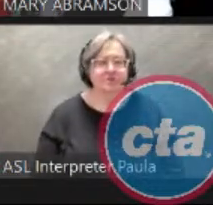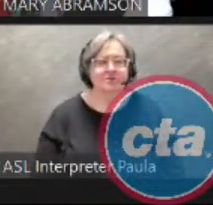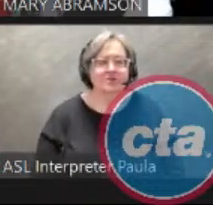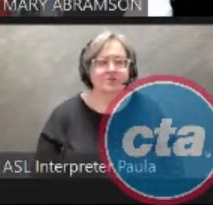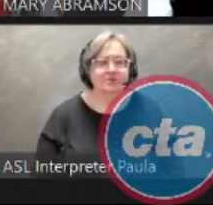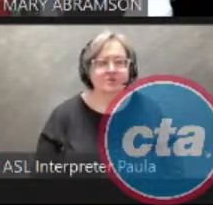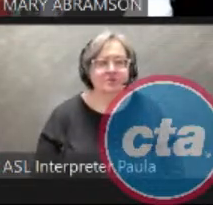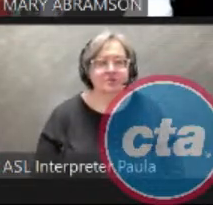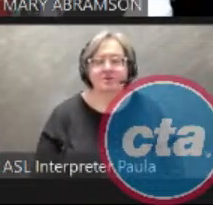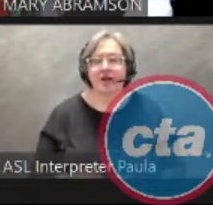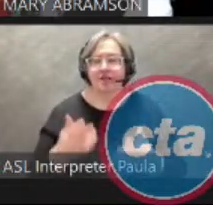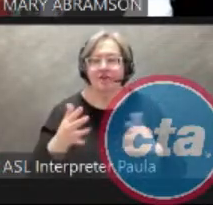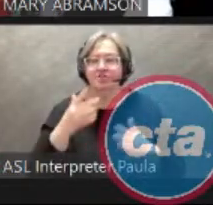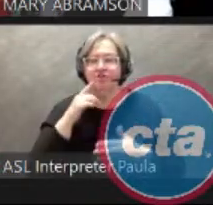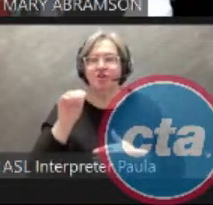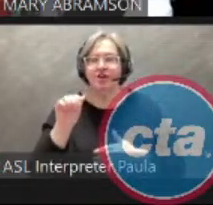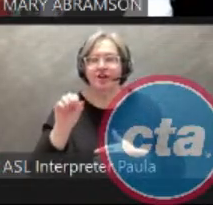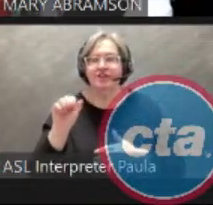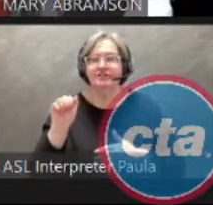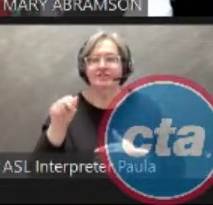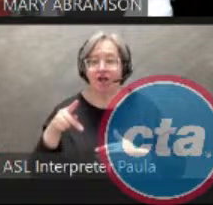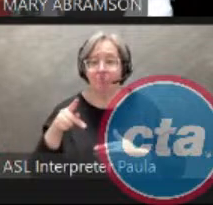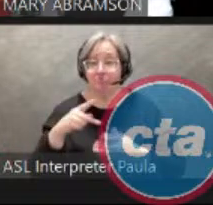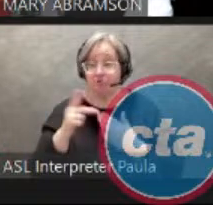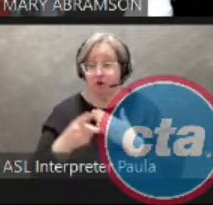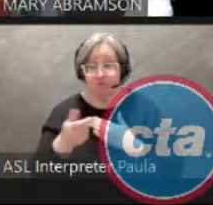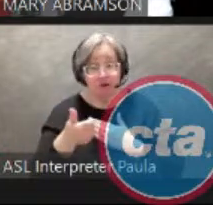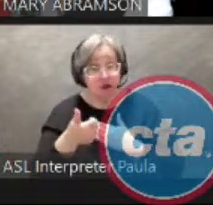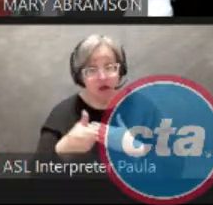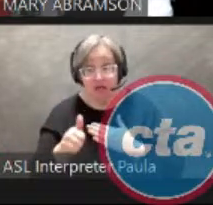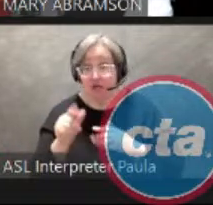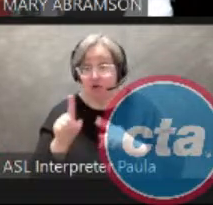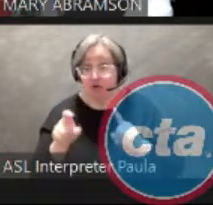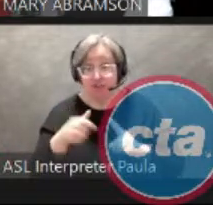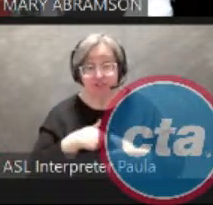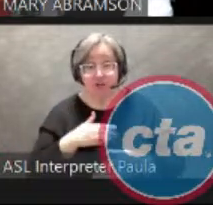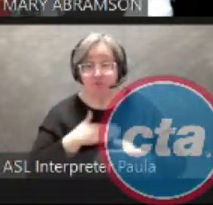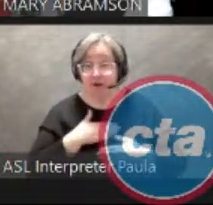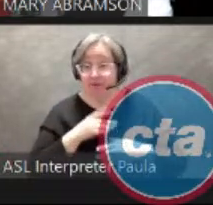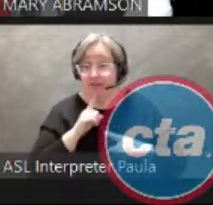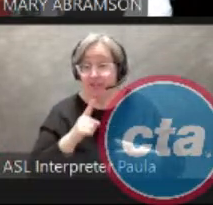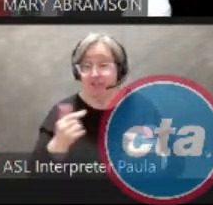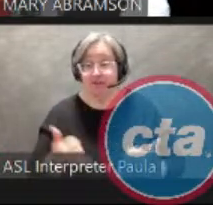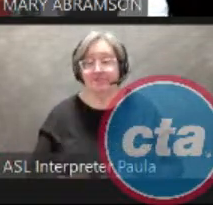That's all I have for the ASAP program. If there's any questions, I'd be happy to answer them at this time.